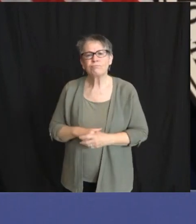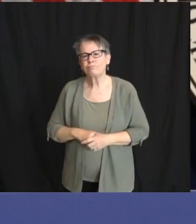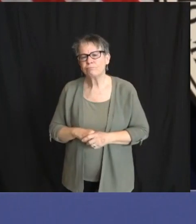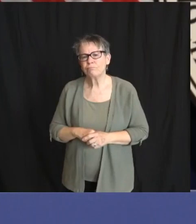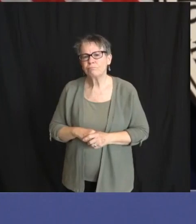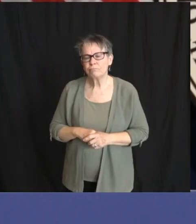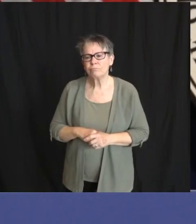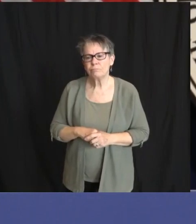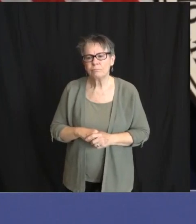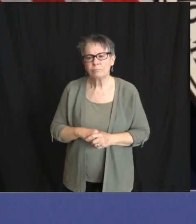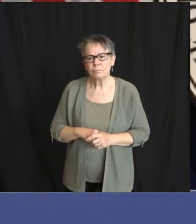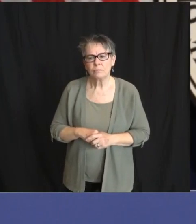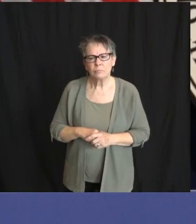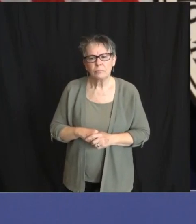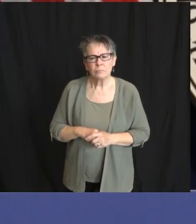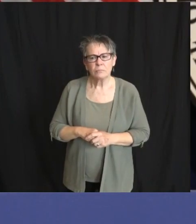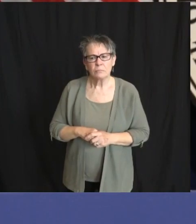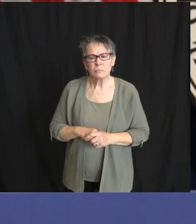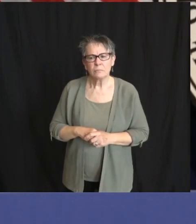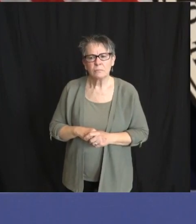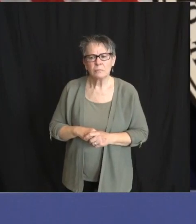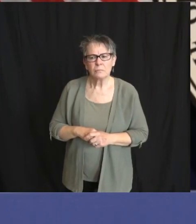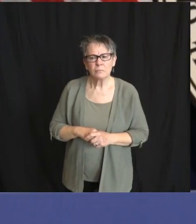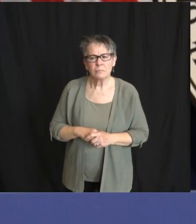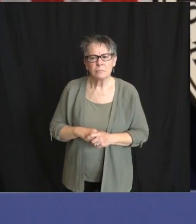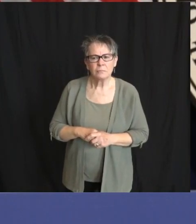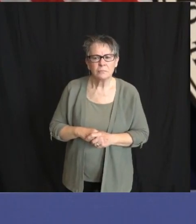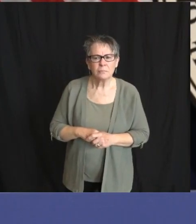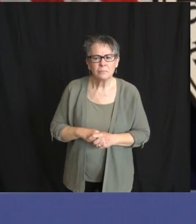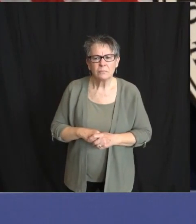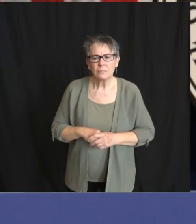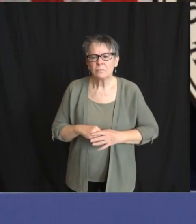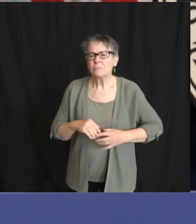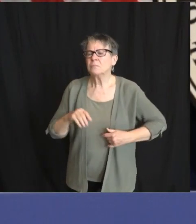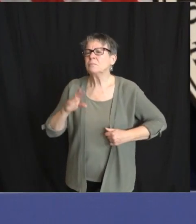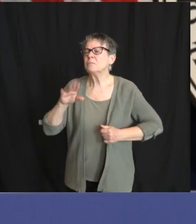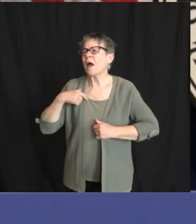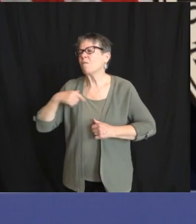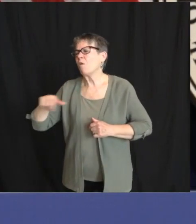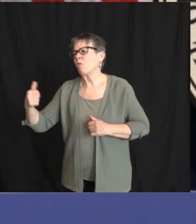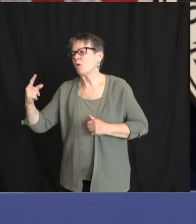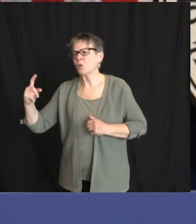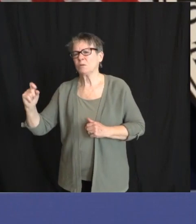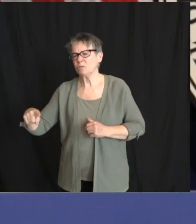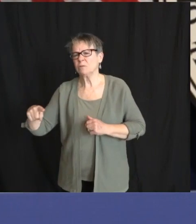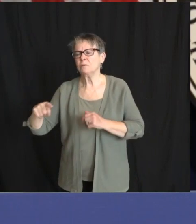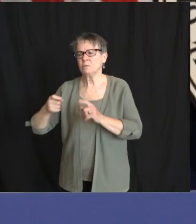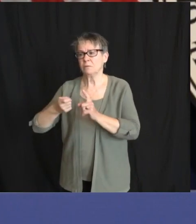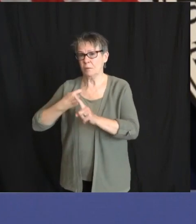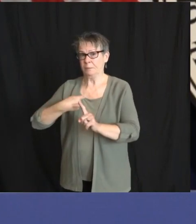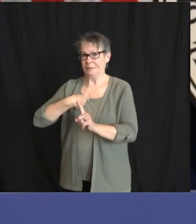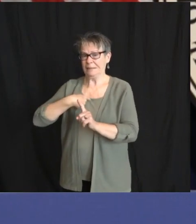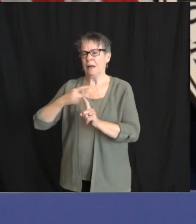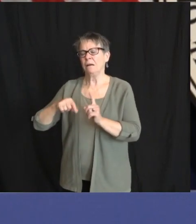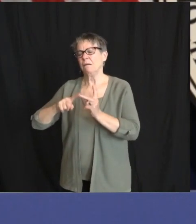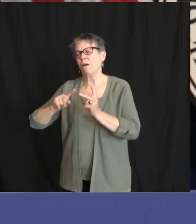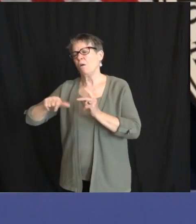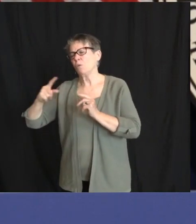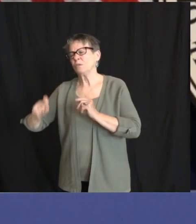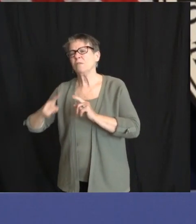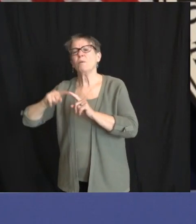colleague as well, if you could just give me a little bit of leeway. Can you give any updated details on the state's plan to test prison inmates and whether any more have been